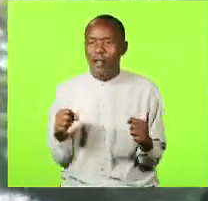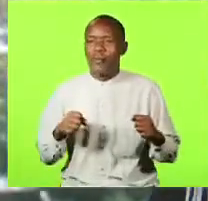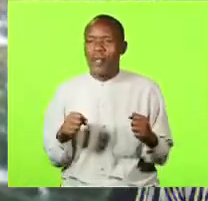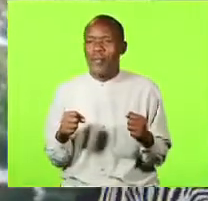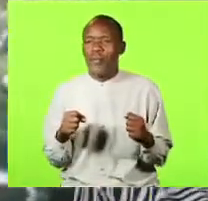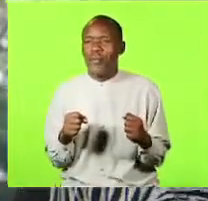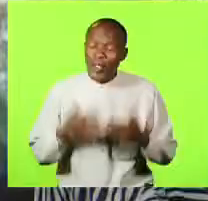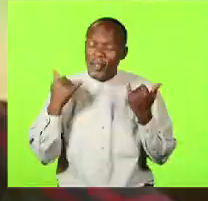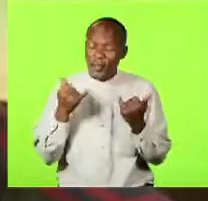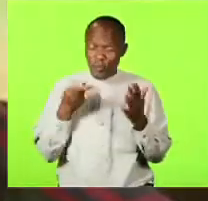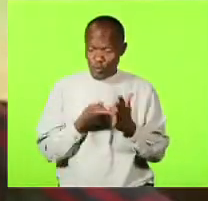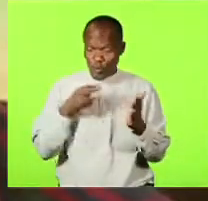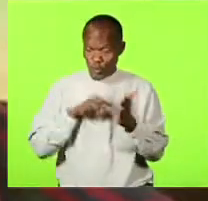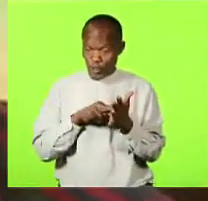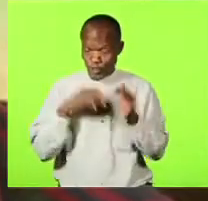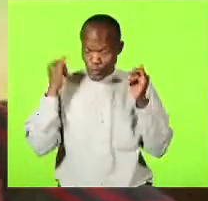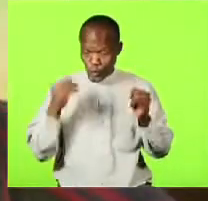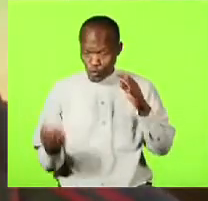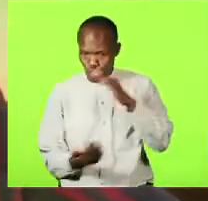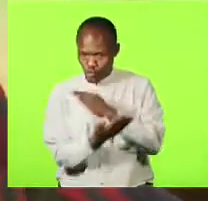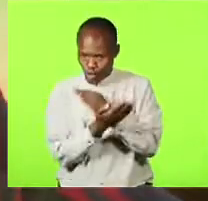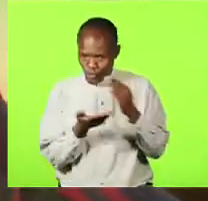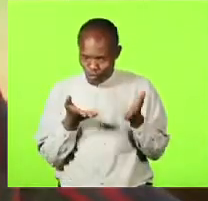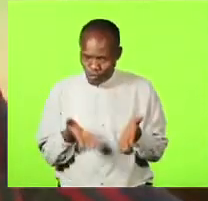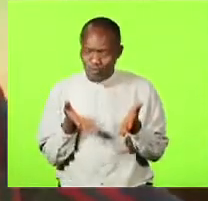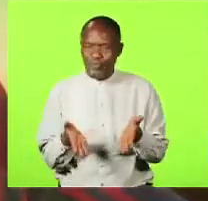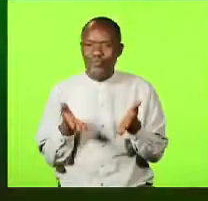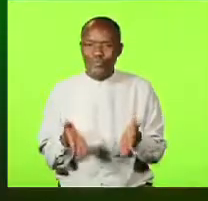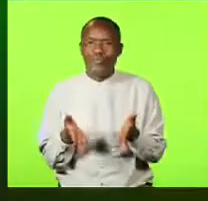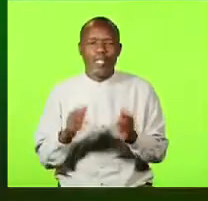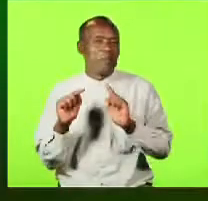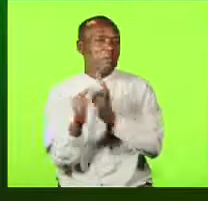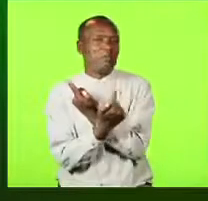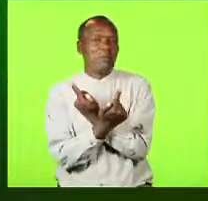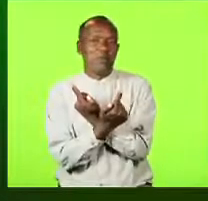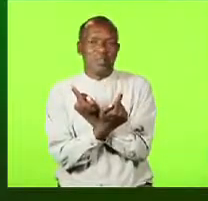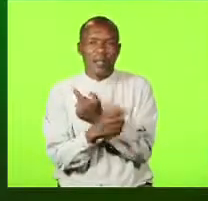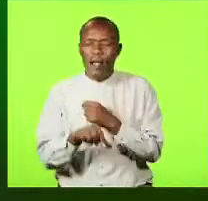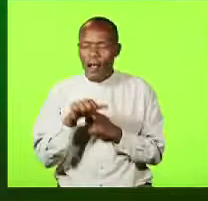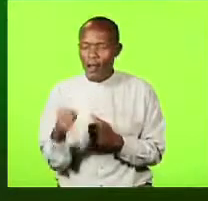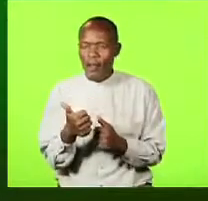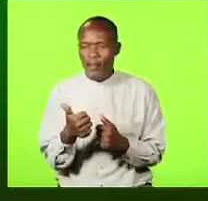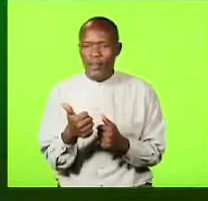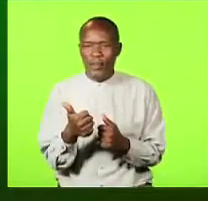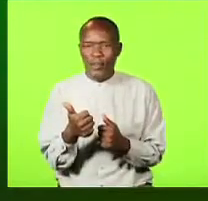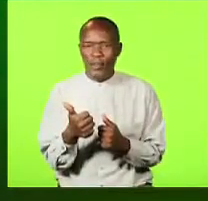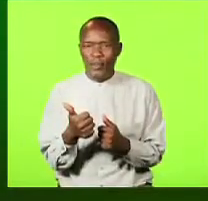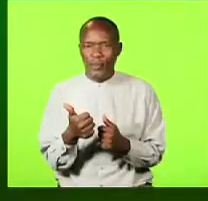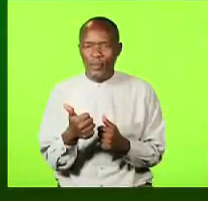come, I a lot of people who have come. I people who have come.